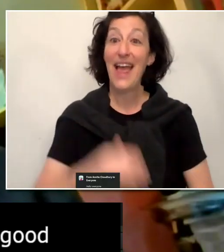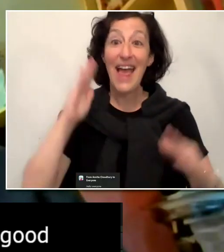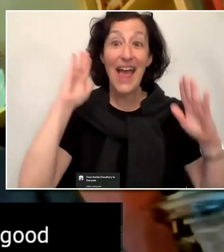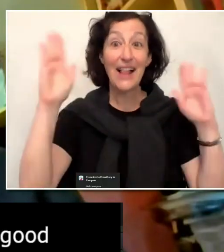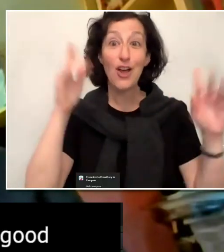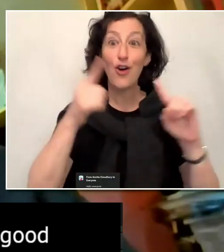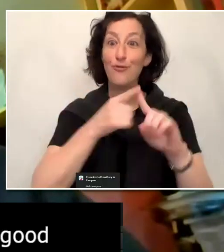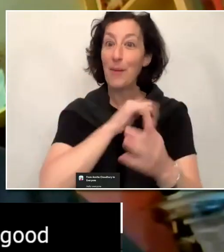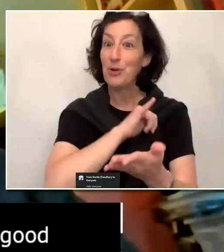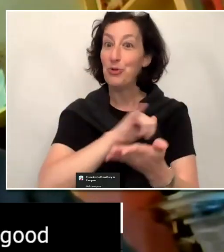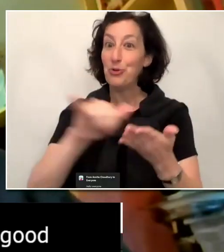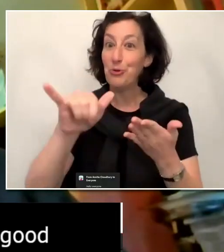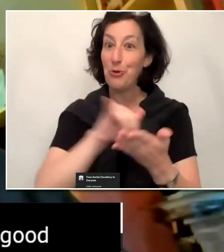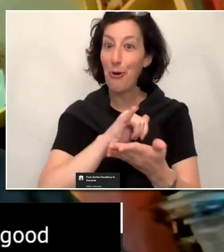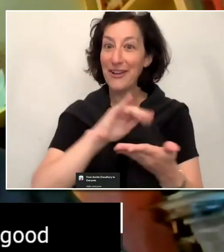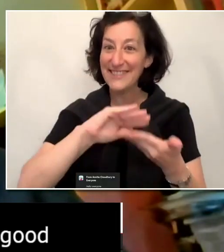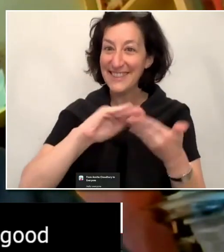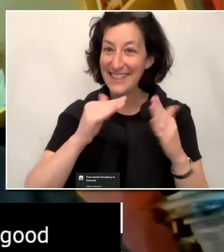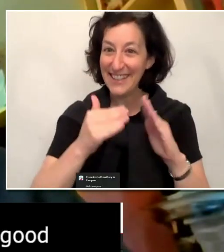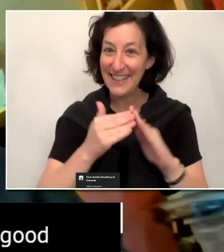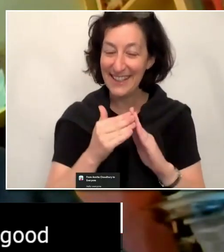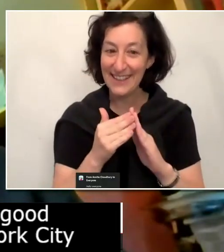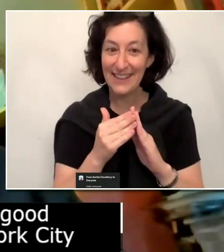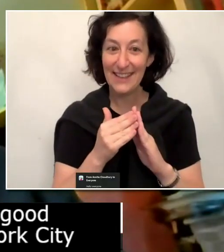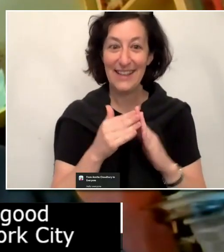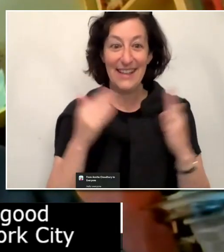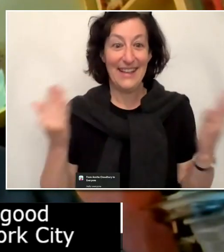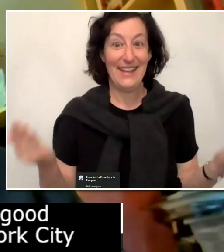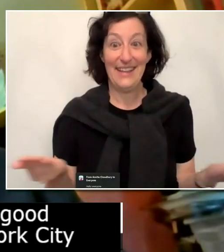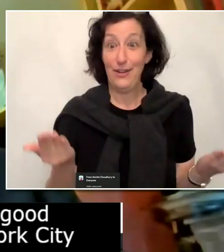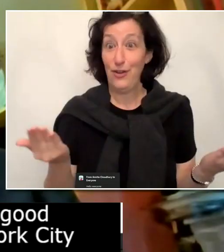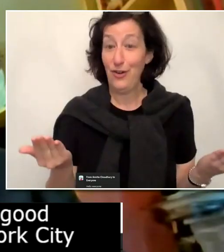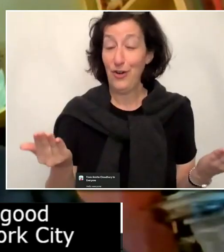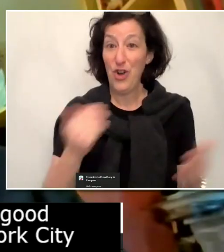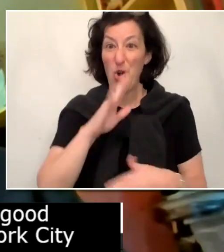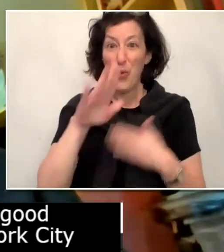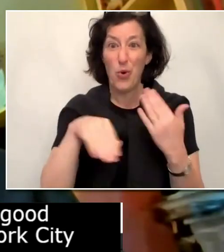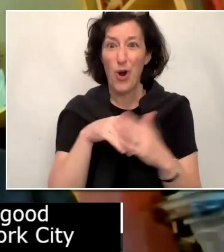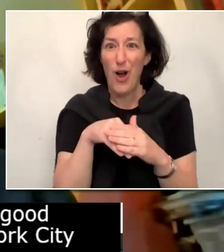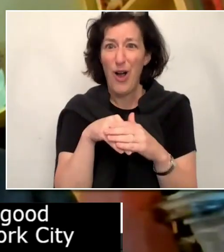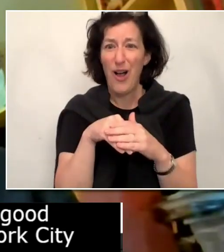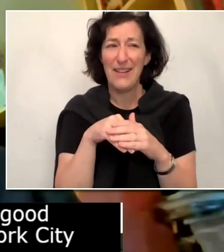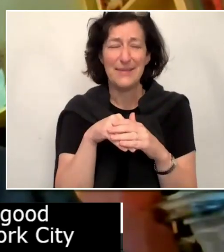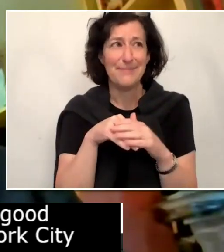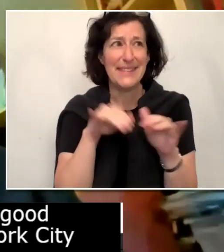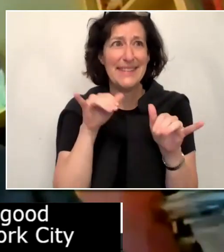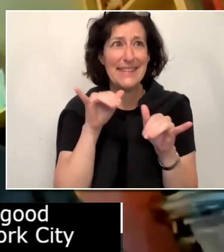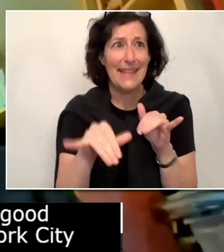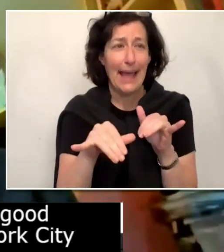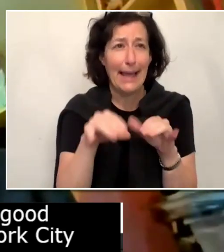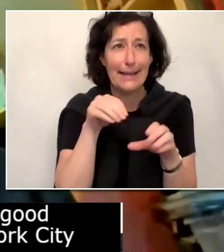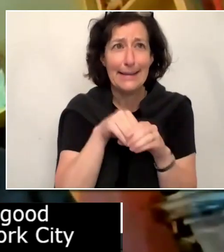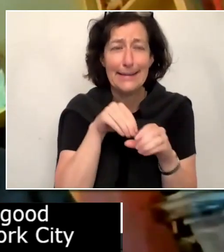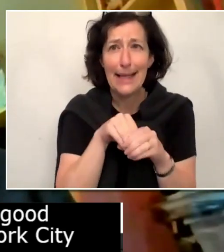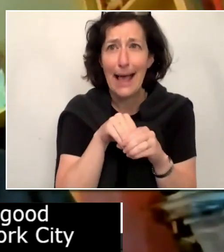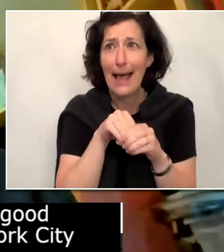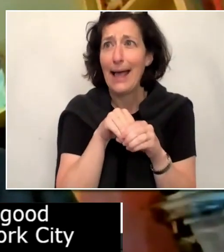New York City, where we are all hunkered down and hoping that